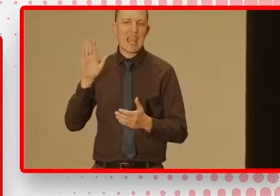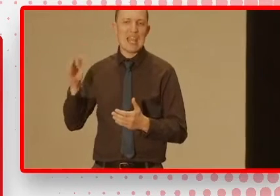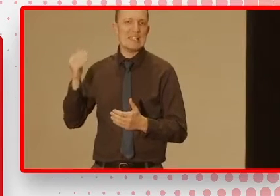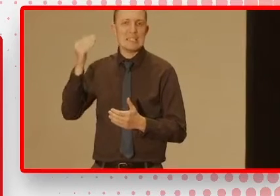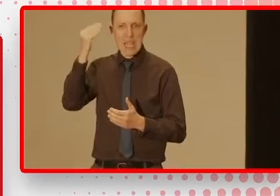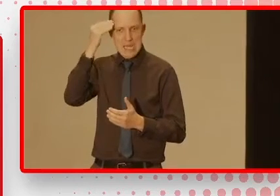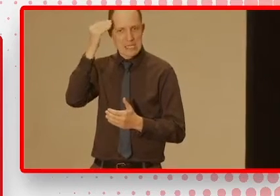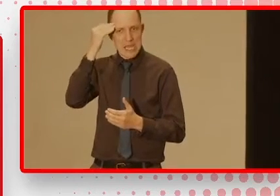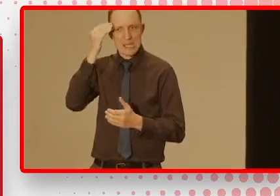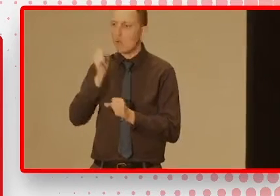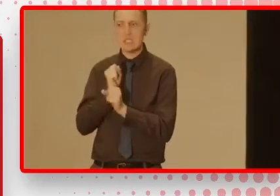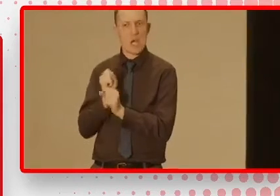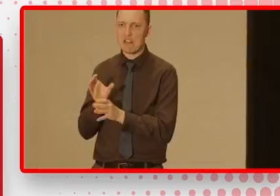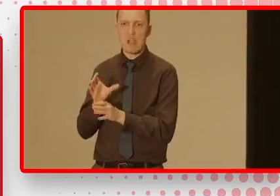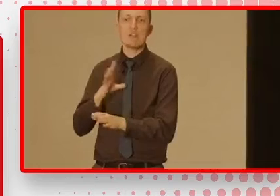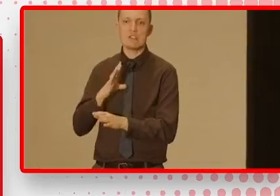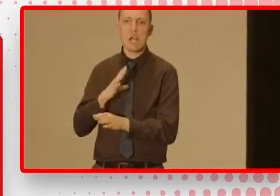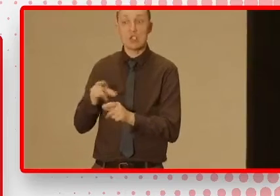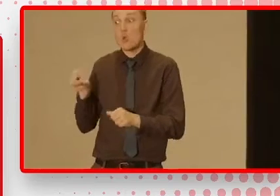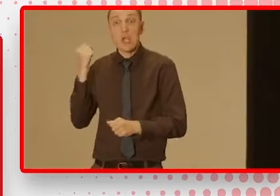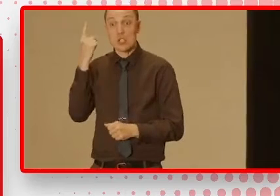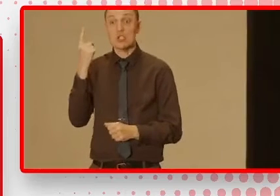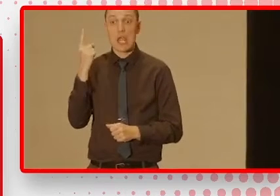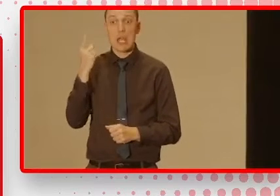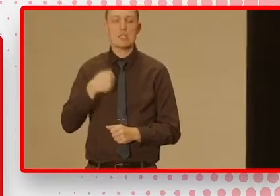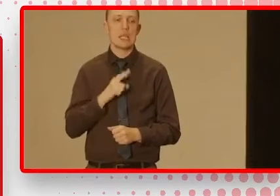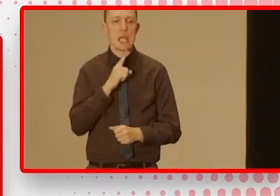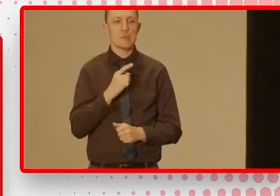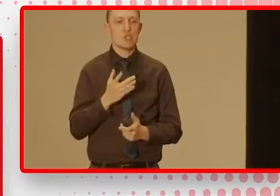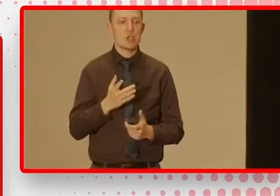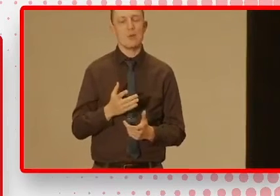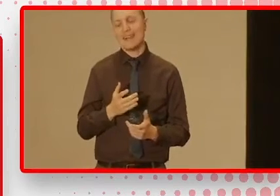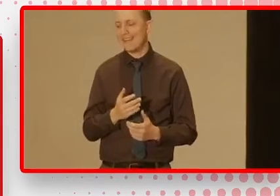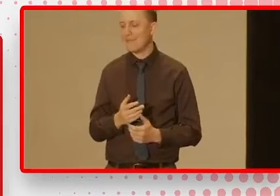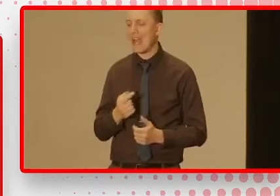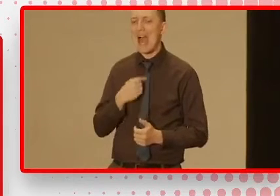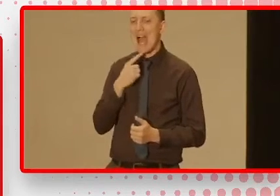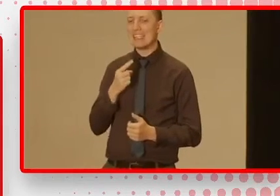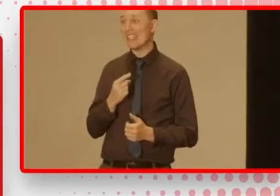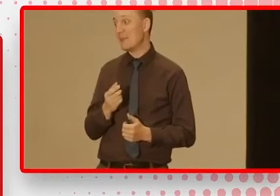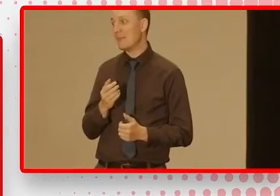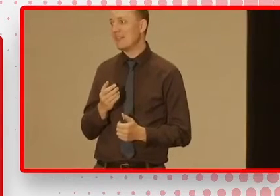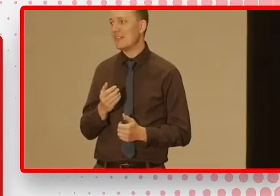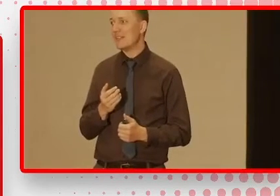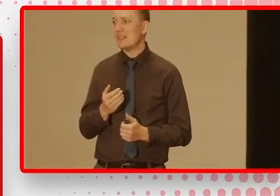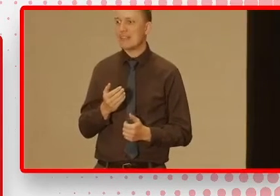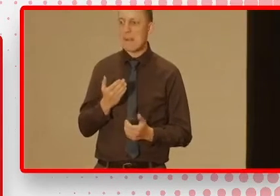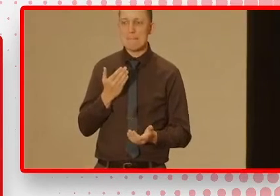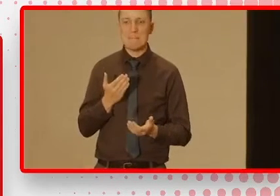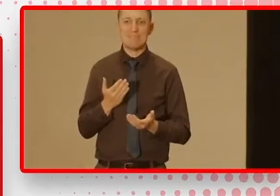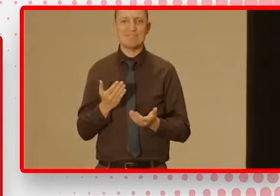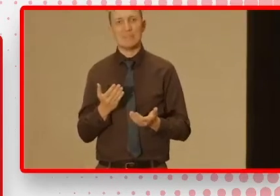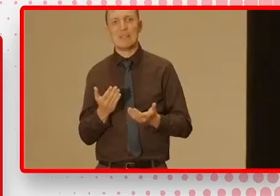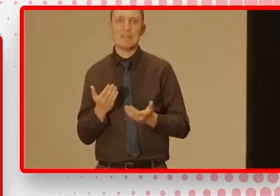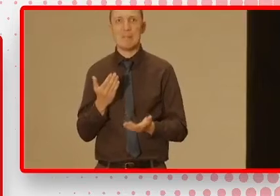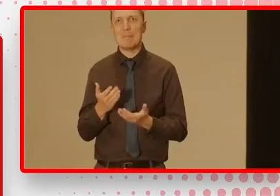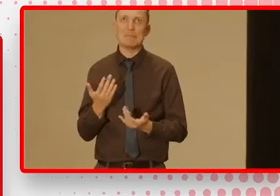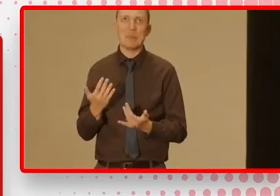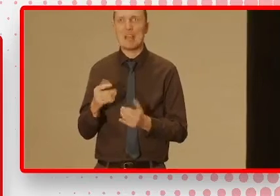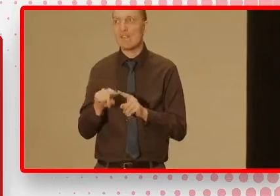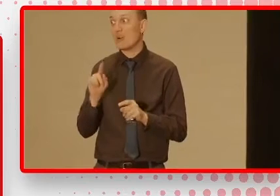affected, so he understands. He can, I'm sure. I tell him, maybe you work for NASA or something, I don't know. But I just wanted to